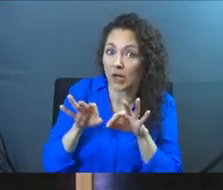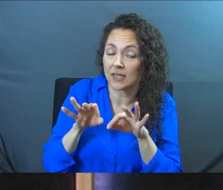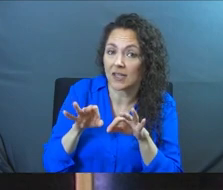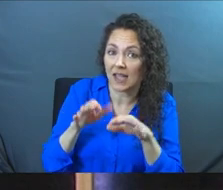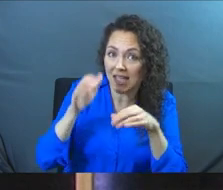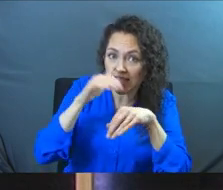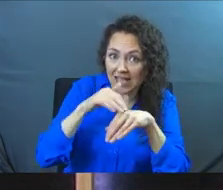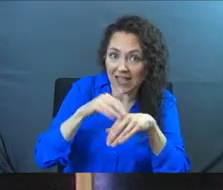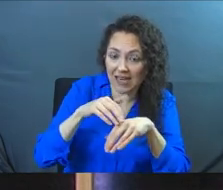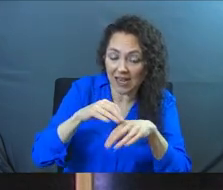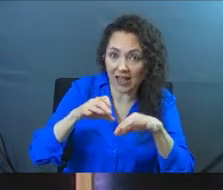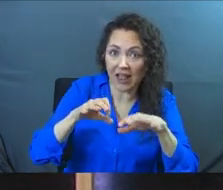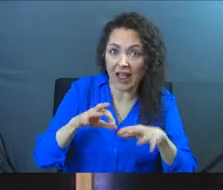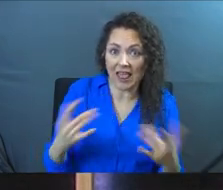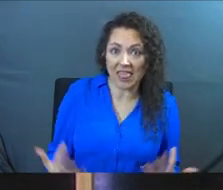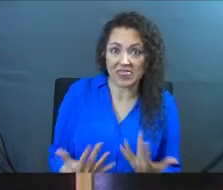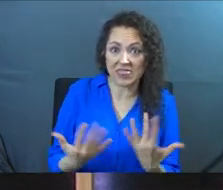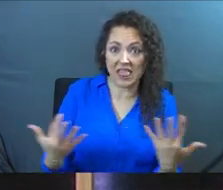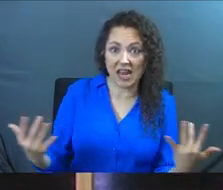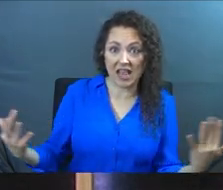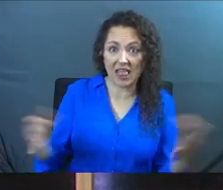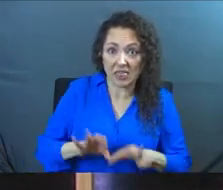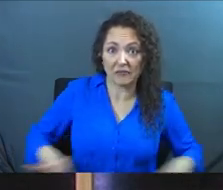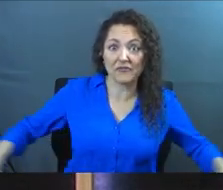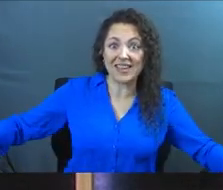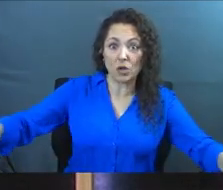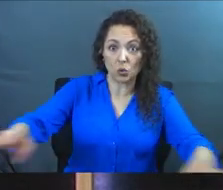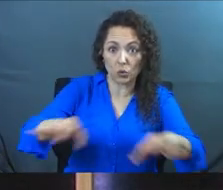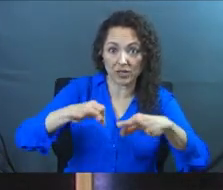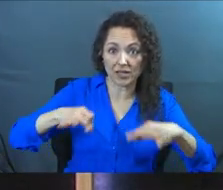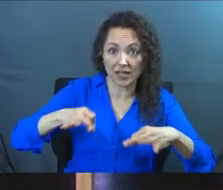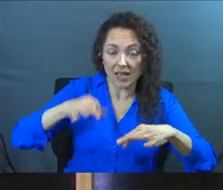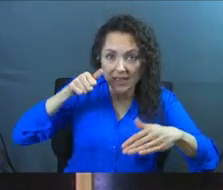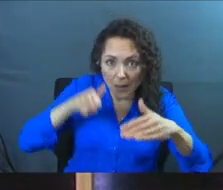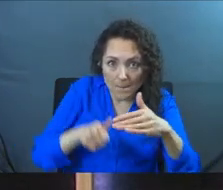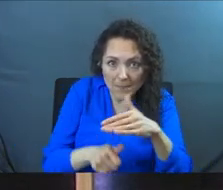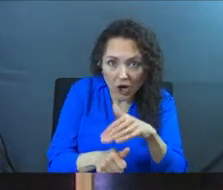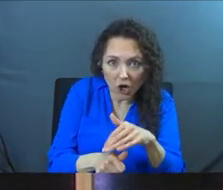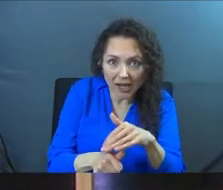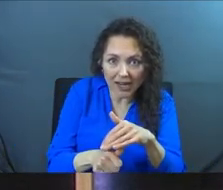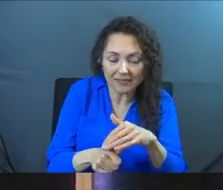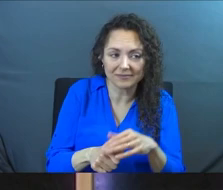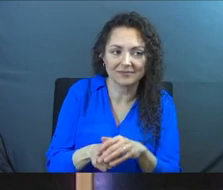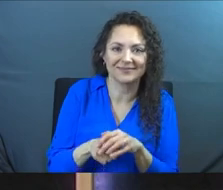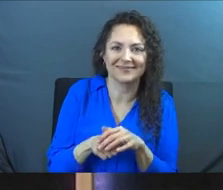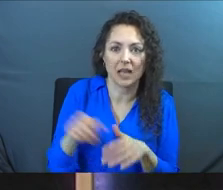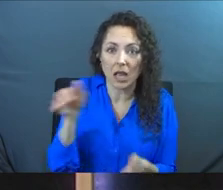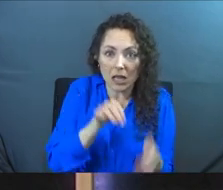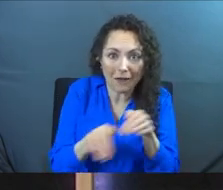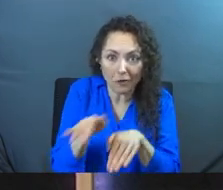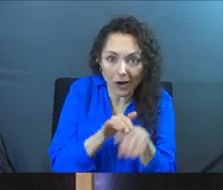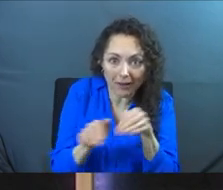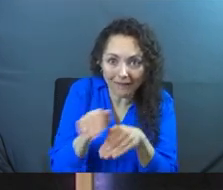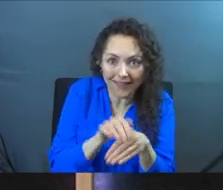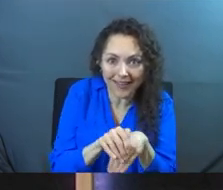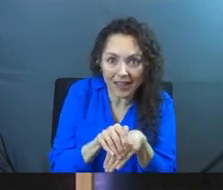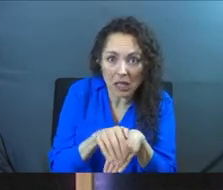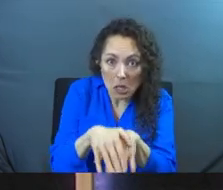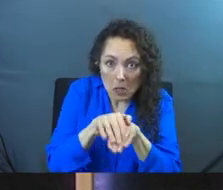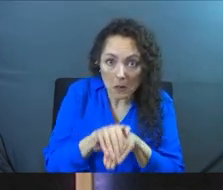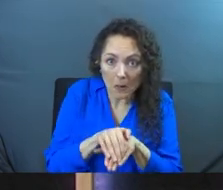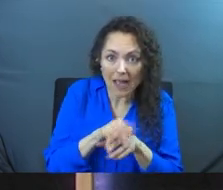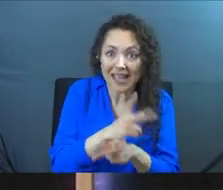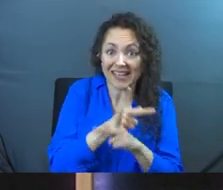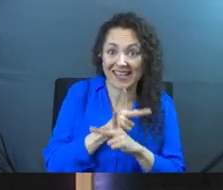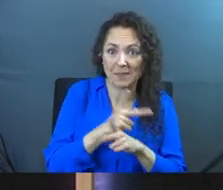is incredibly valuable, it was so worth it to whoever, you know, owned that thing or whatever that treasure was to bury it, to keep it safe.